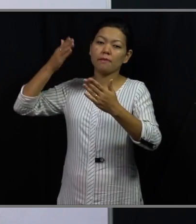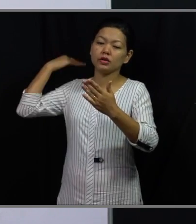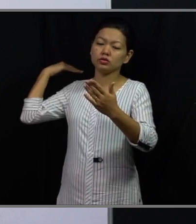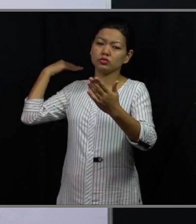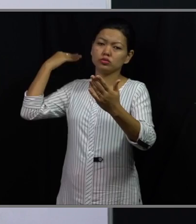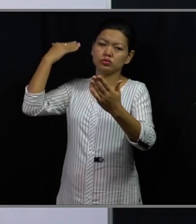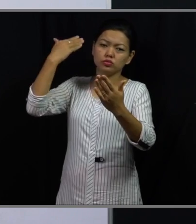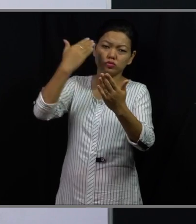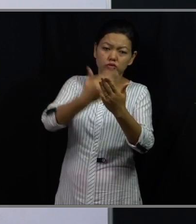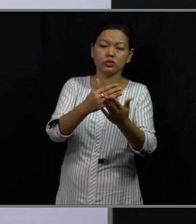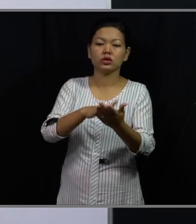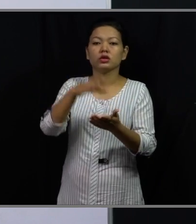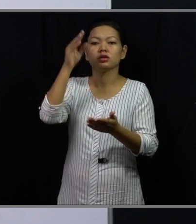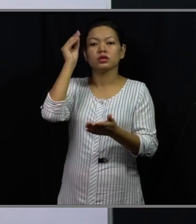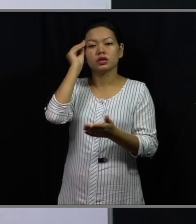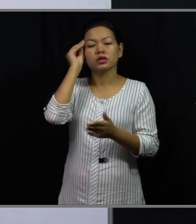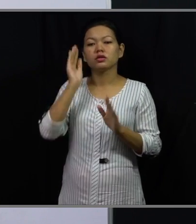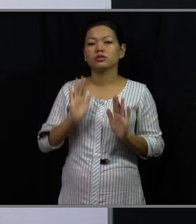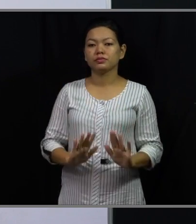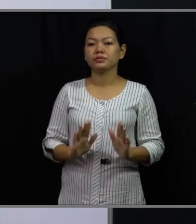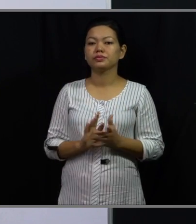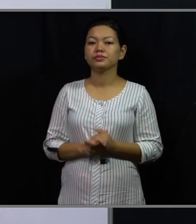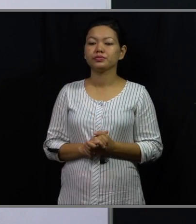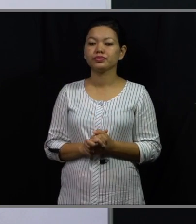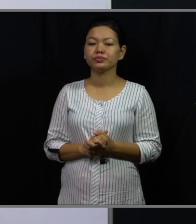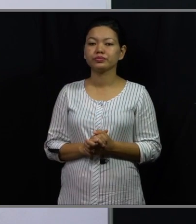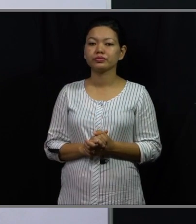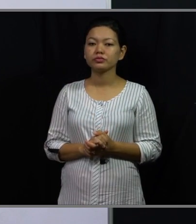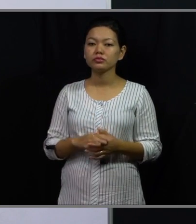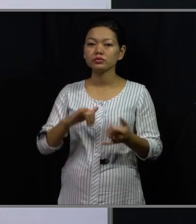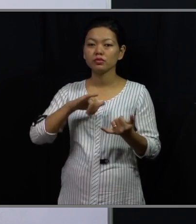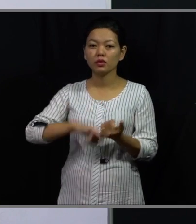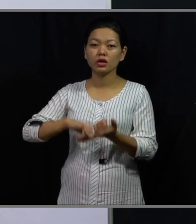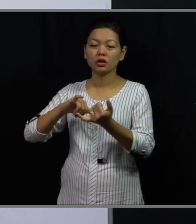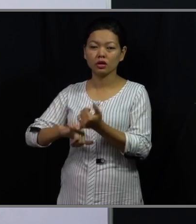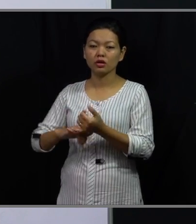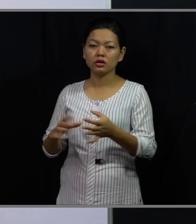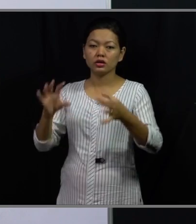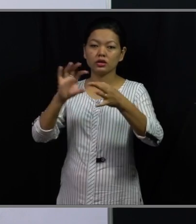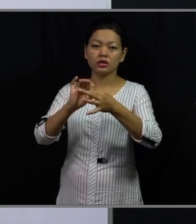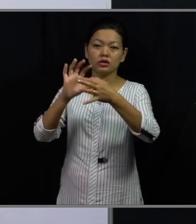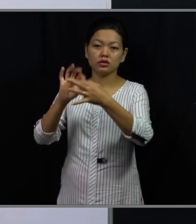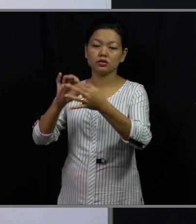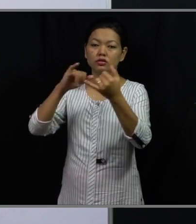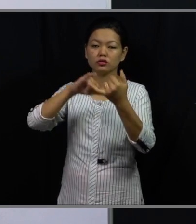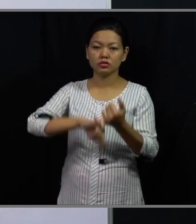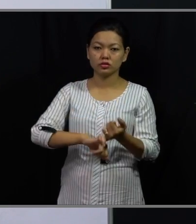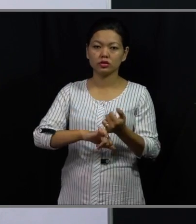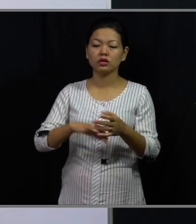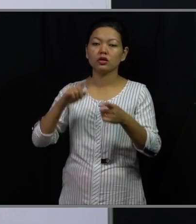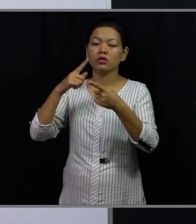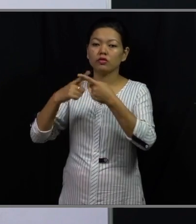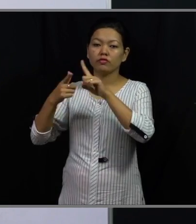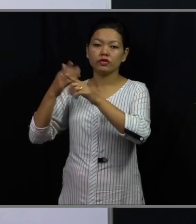okay. Now, in that way, okay, sociology and they are also related to each other, and there is also a difference between the history